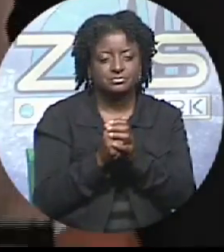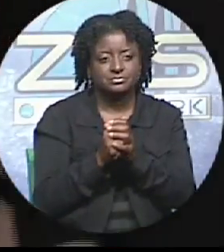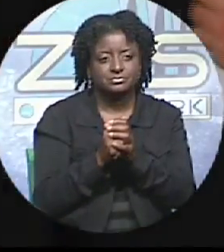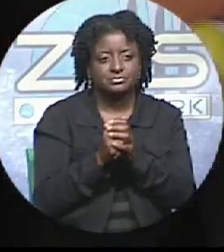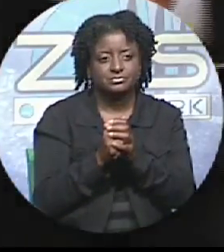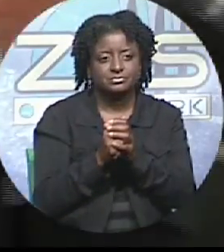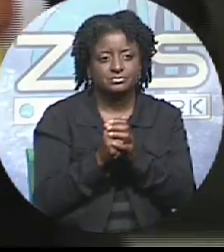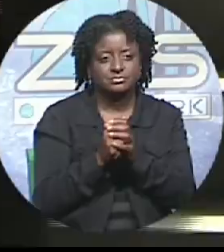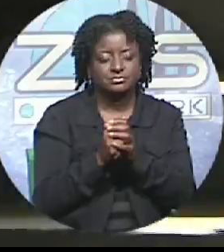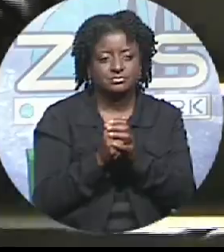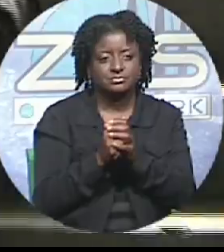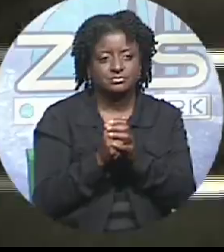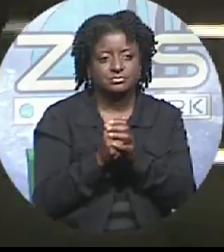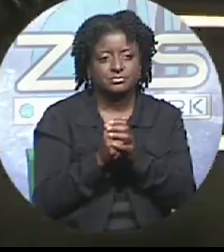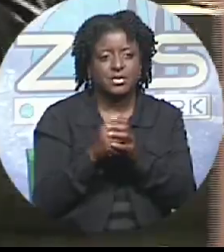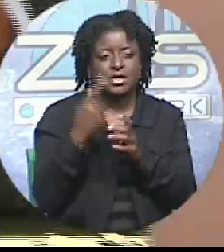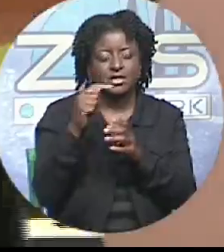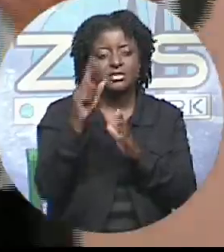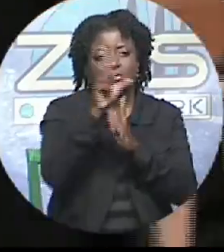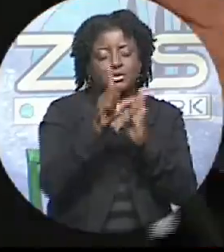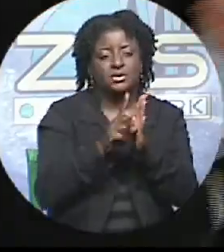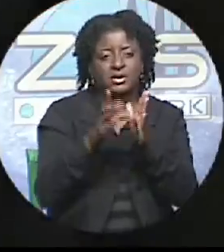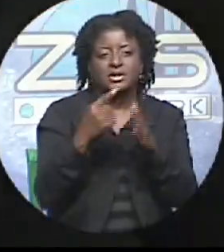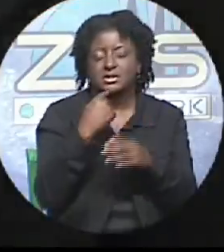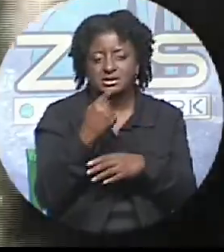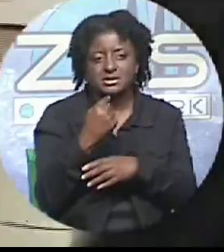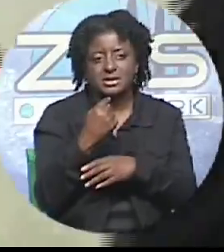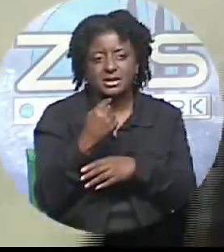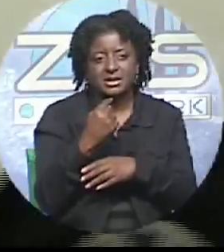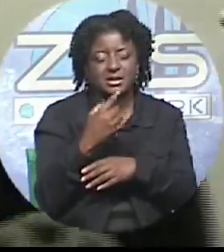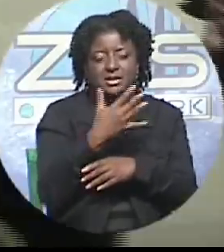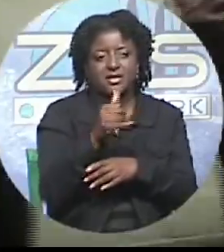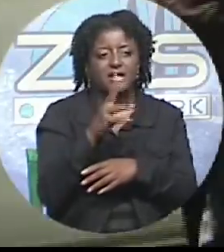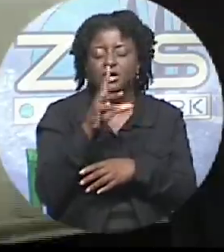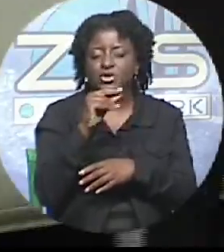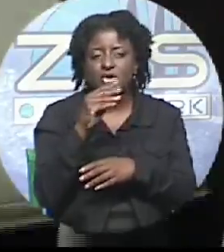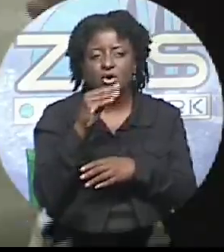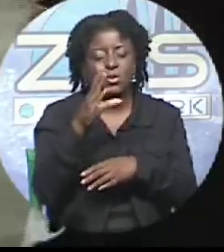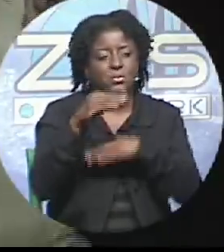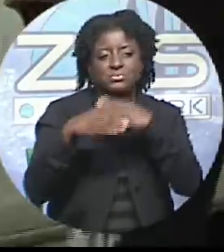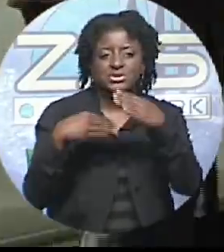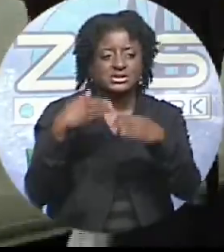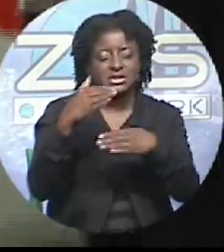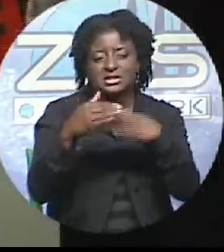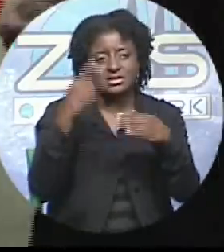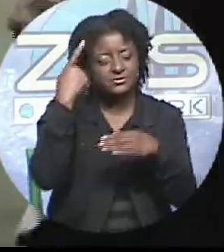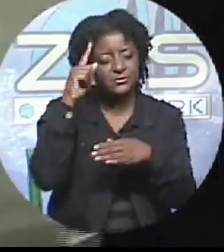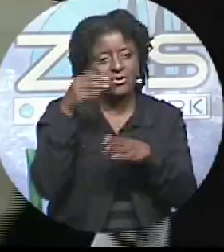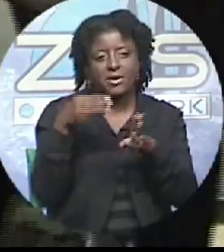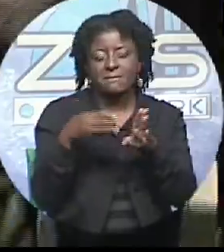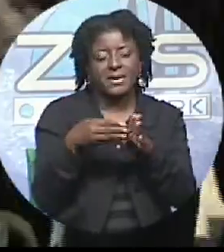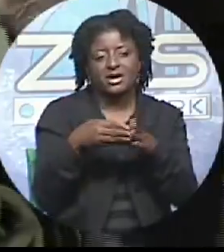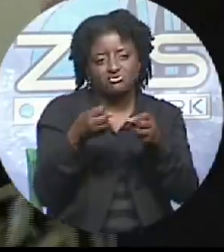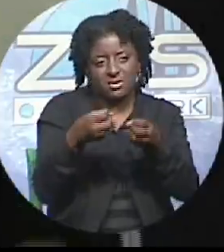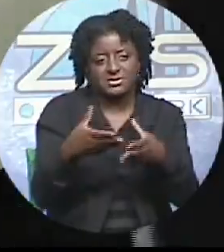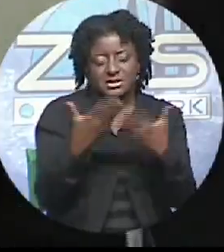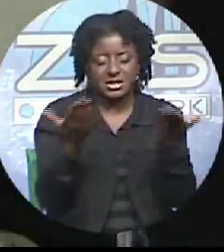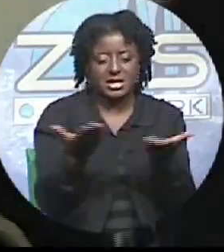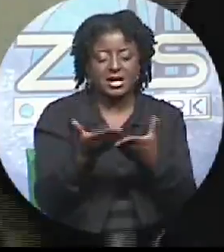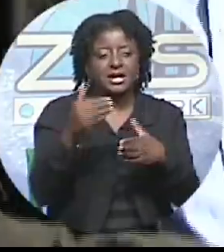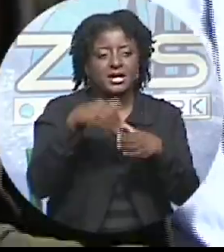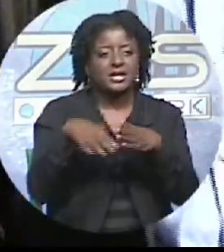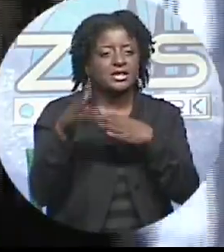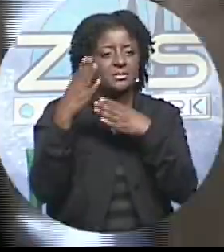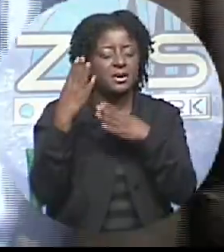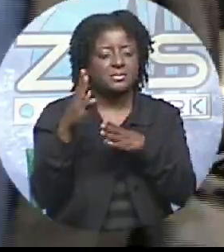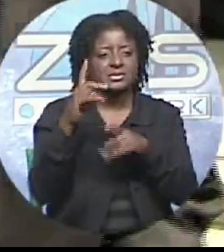allowed to proceed. He said there are no insolvency proceedings here in the Bahamas and it cannot be invented by the court. Sims said